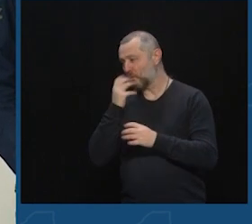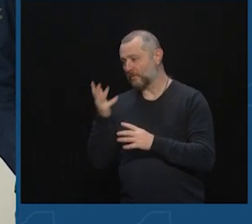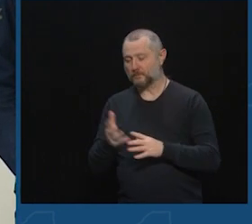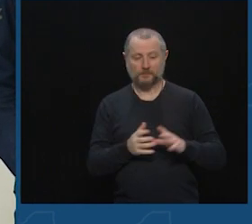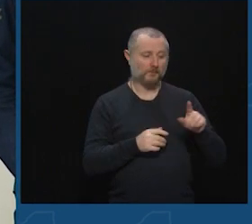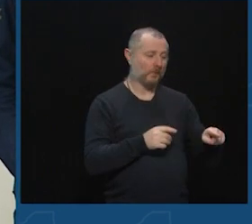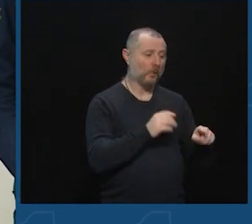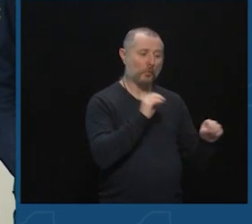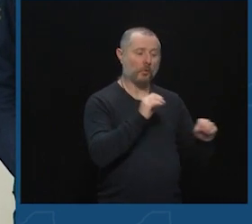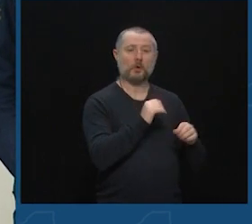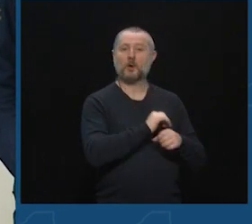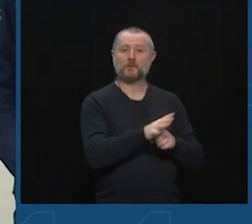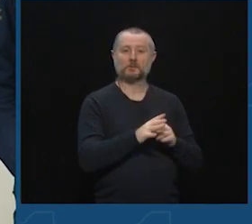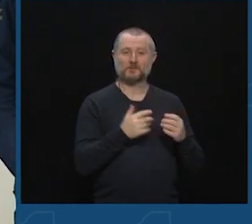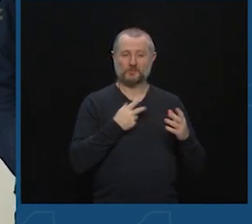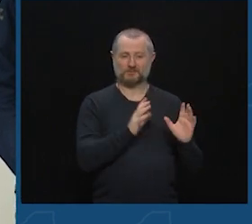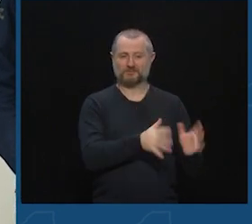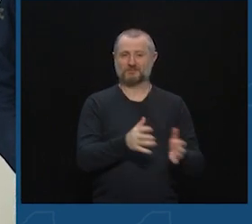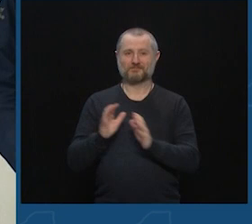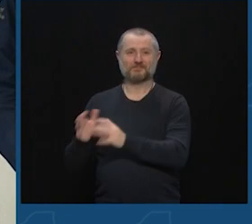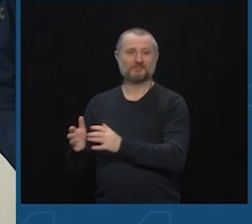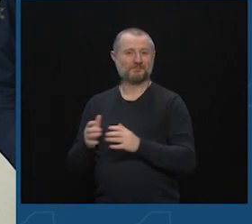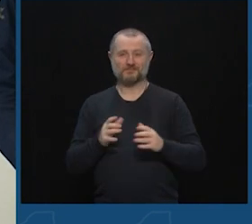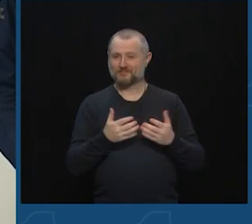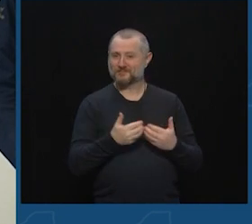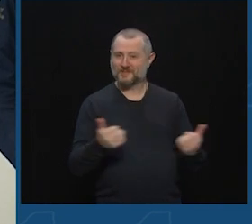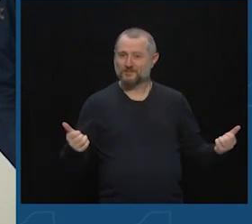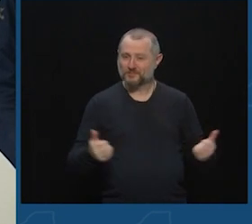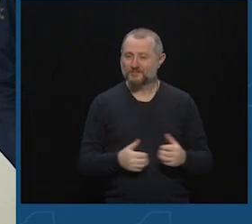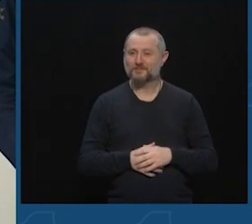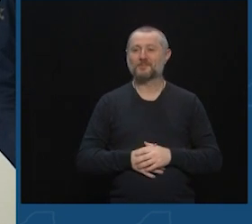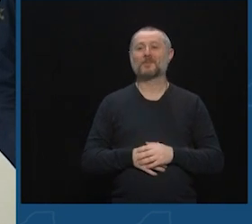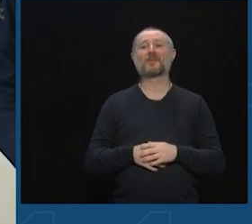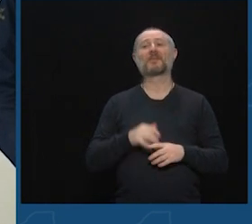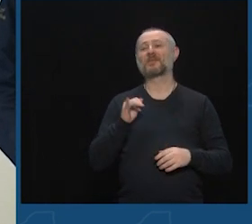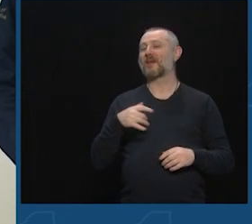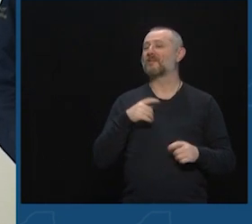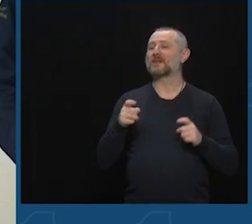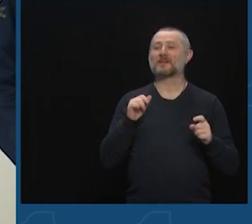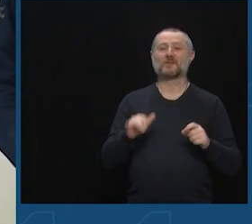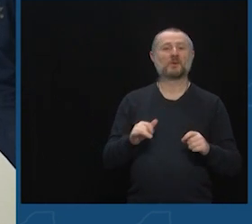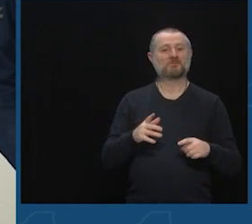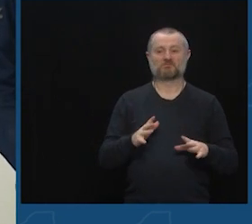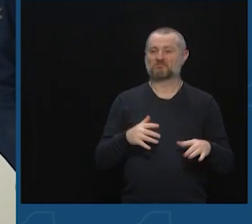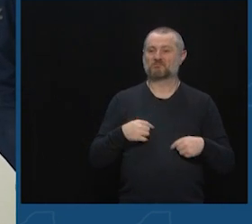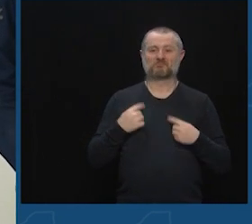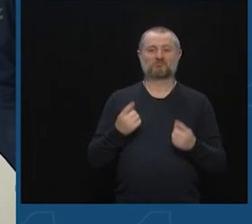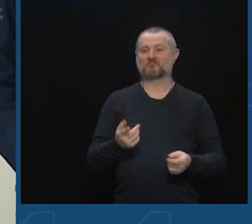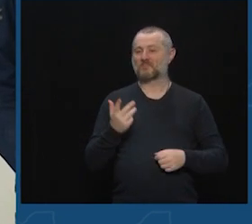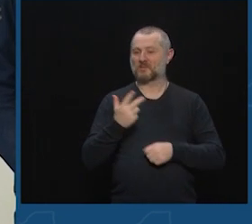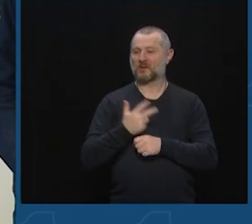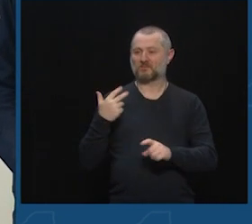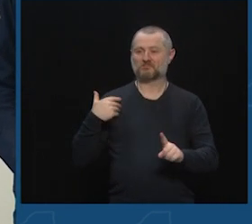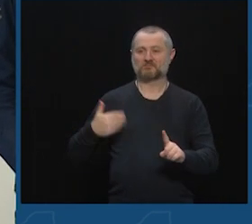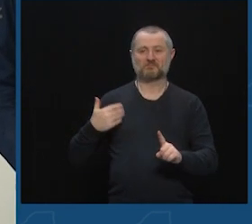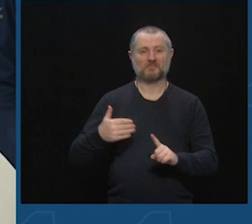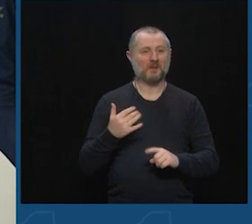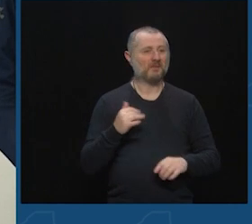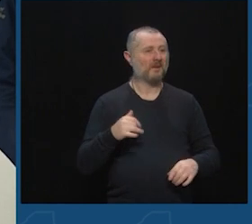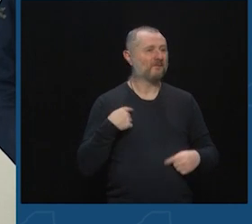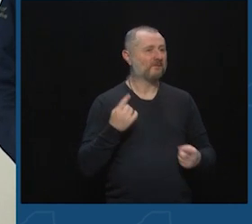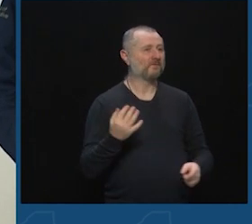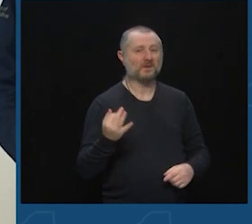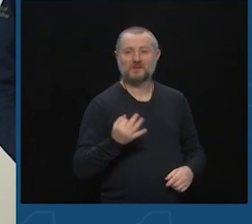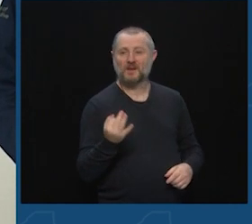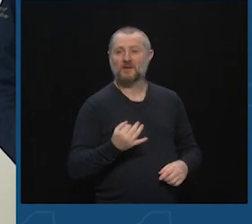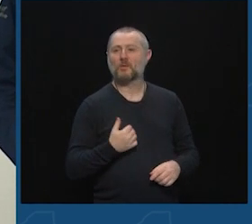sensitive to making sure that we could keep individuals separate. So this is what they had to deal with over the last couple of days here since Friday afternoon. And again, I want